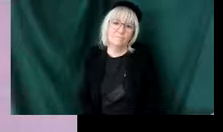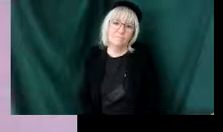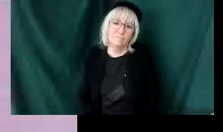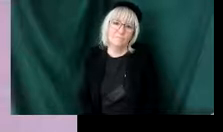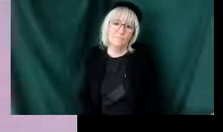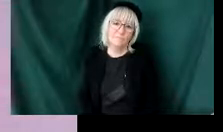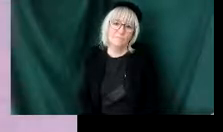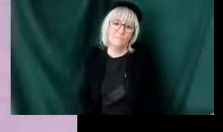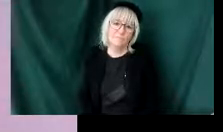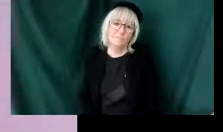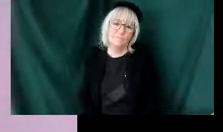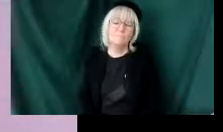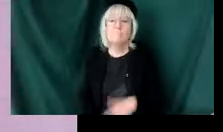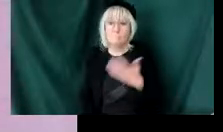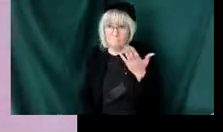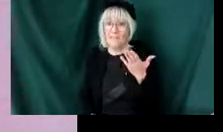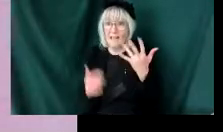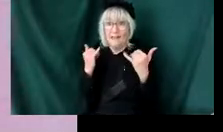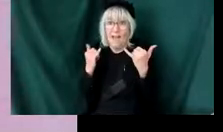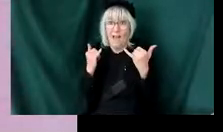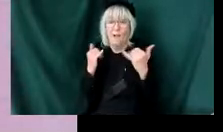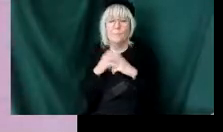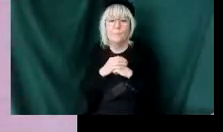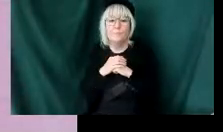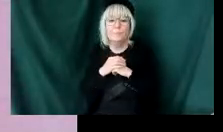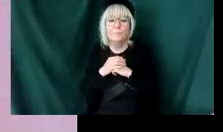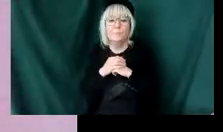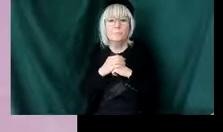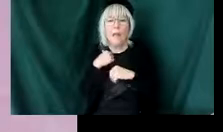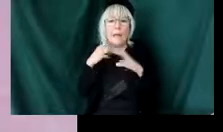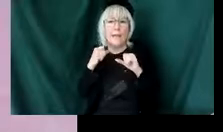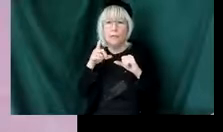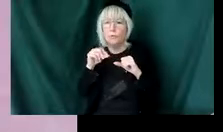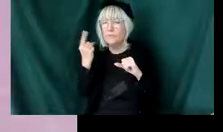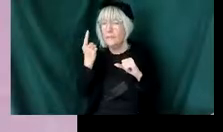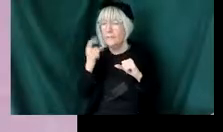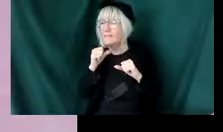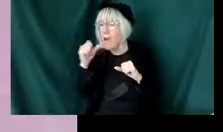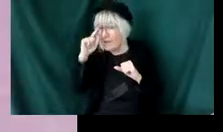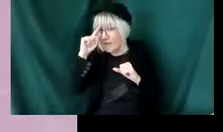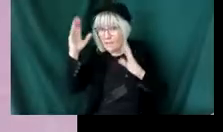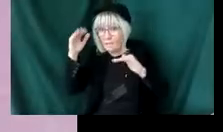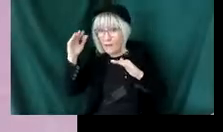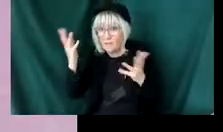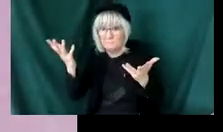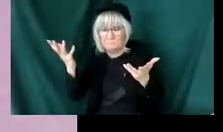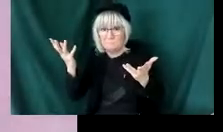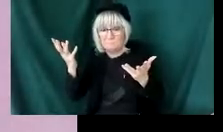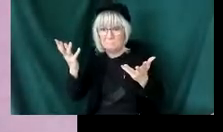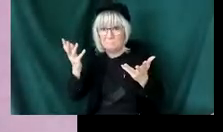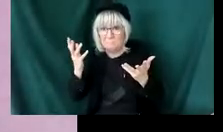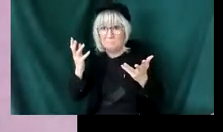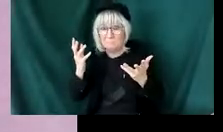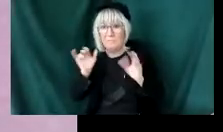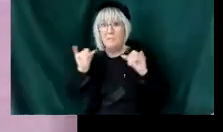Okay, so then I can do things that are kind of unexpected, like